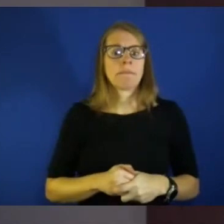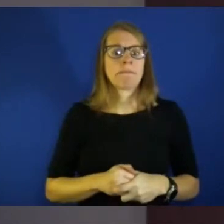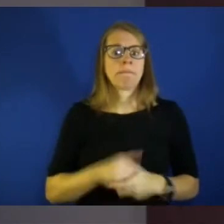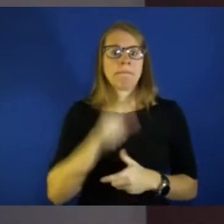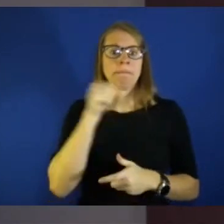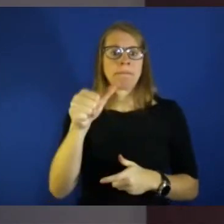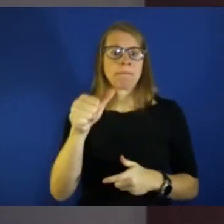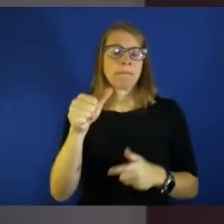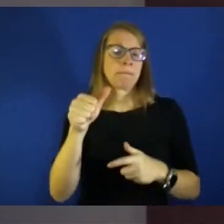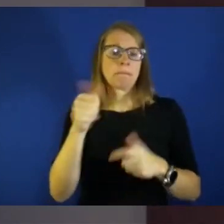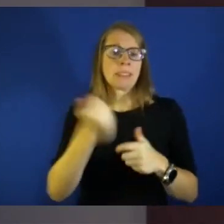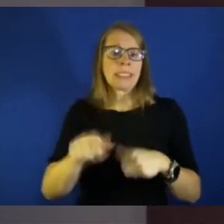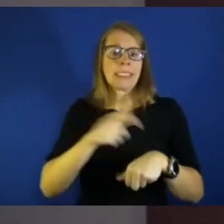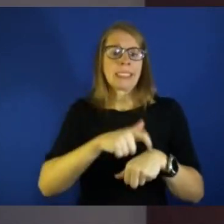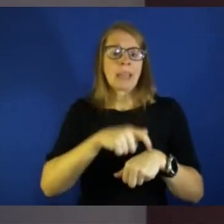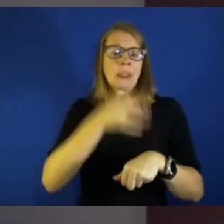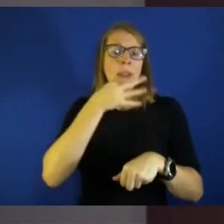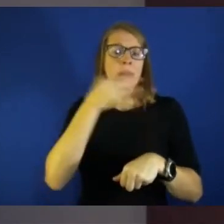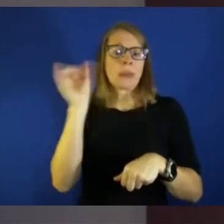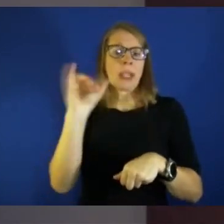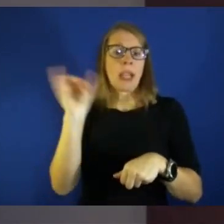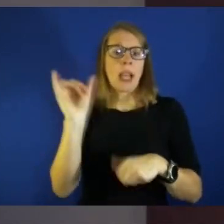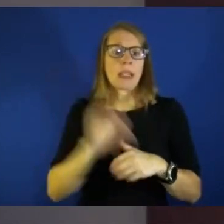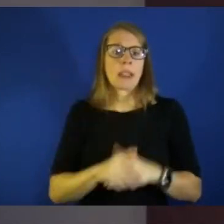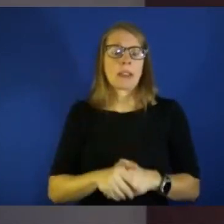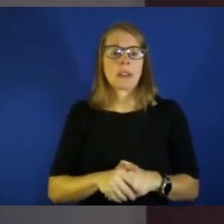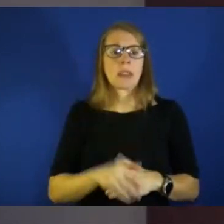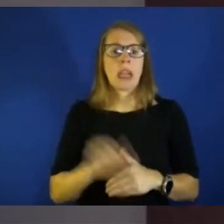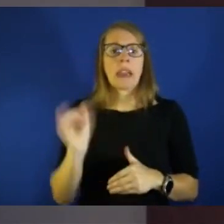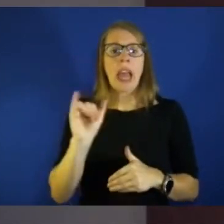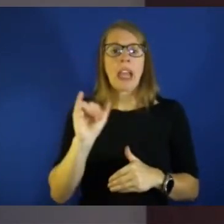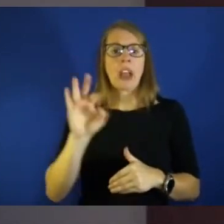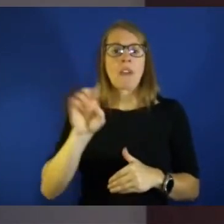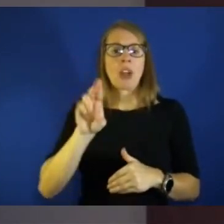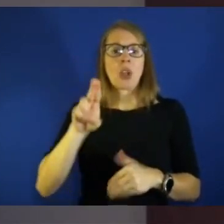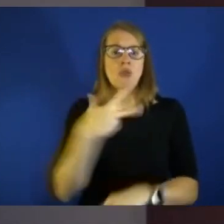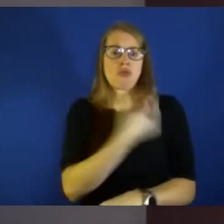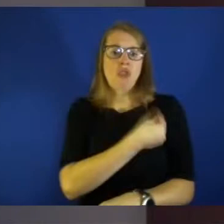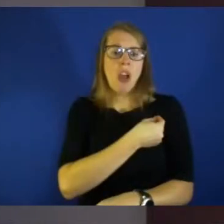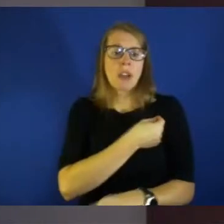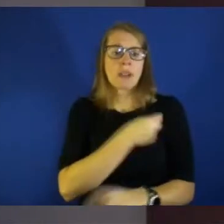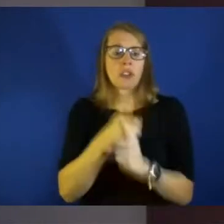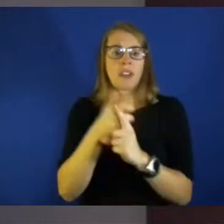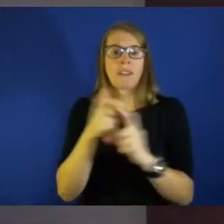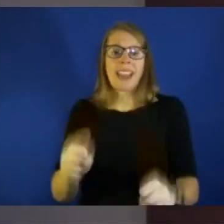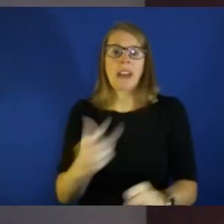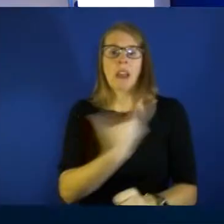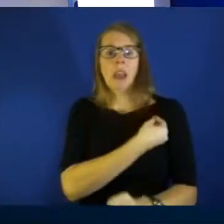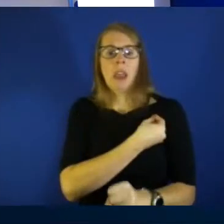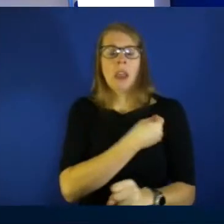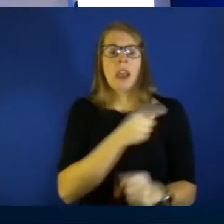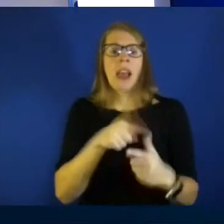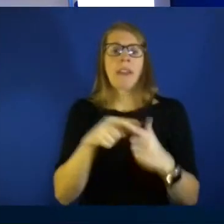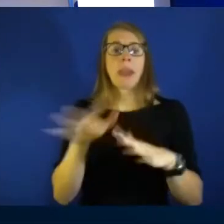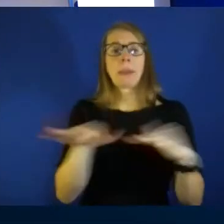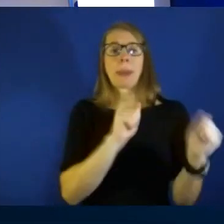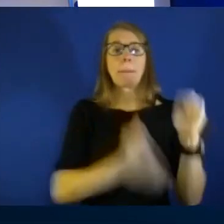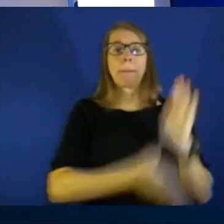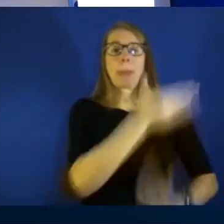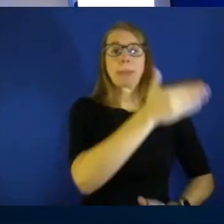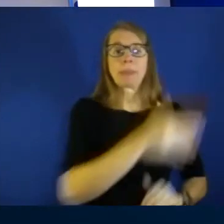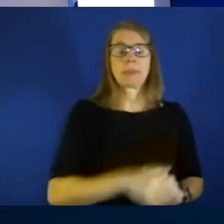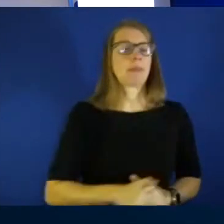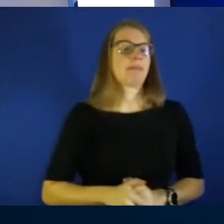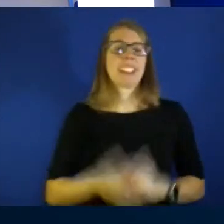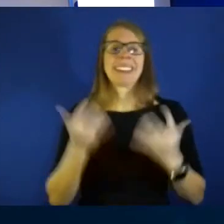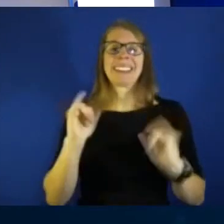anytime soon. Like a flu shot where you can get your shot in your arm and walk out the door. Be on your way. Yeah. It's still an infusion.